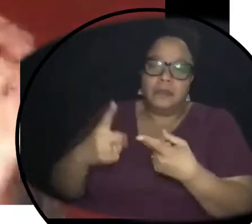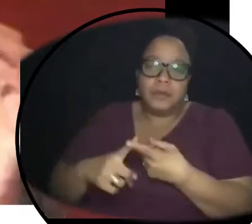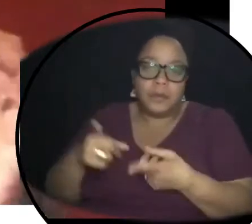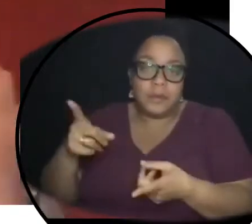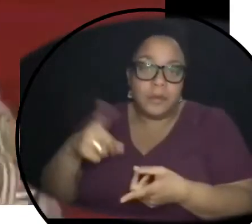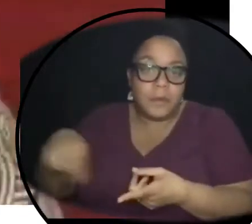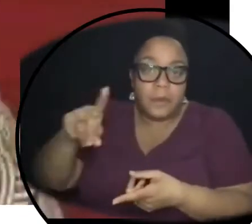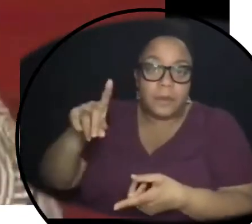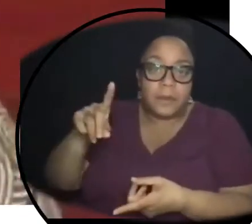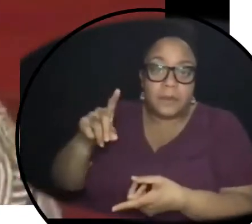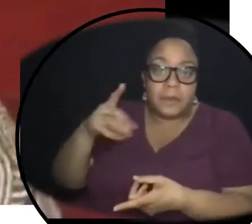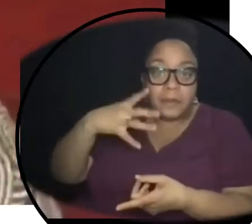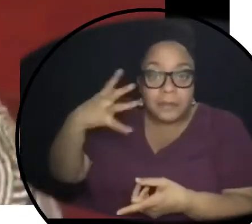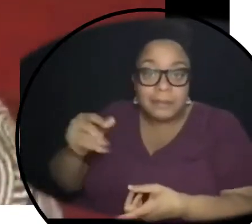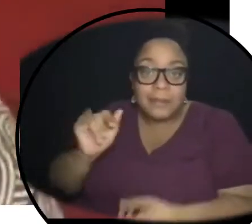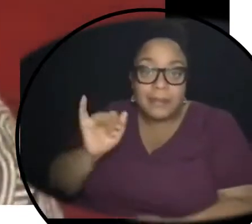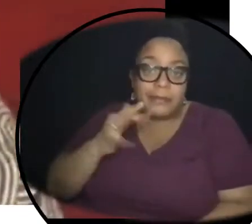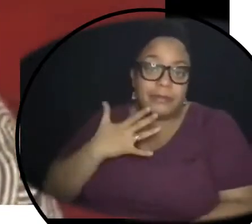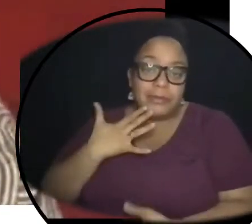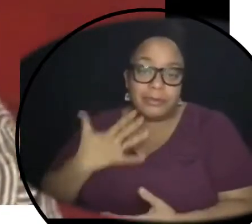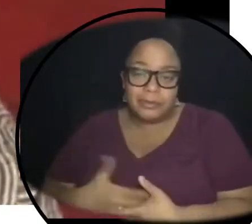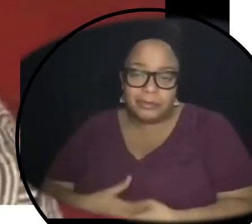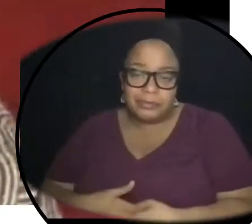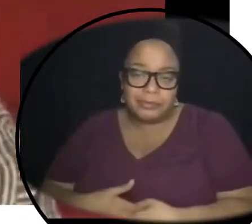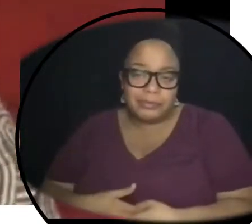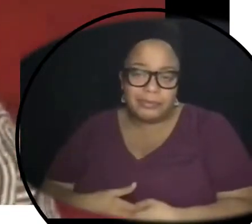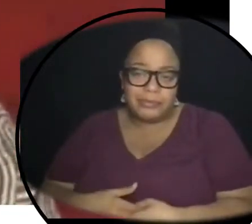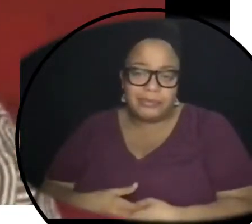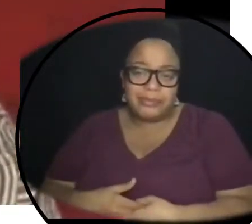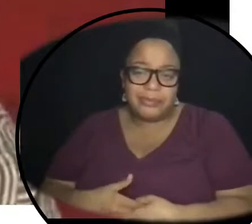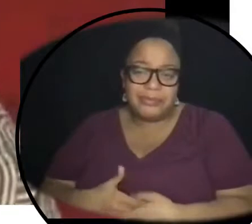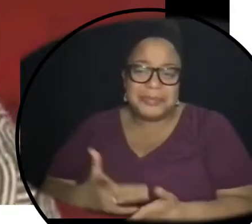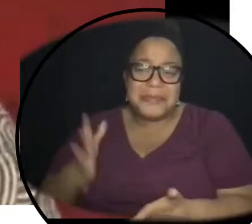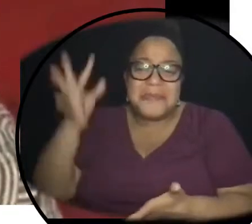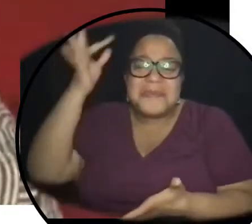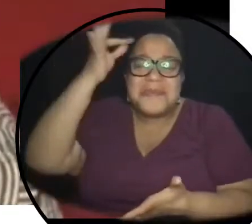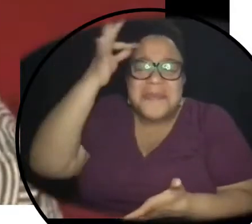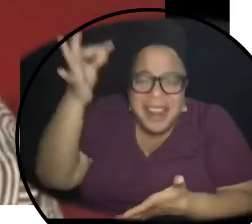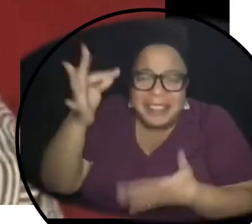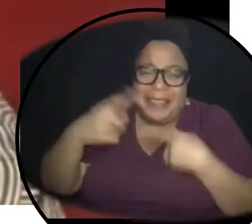are historically grounded and perpetually repeated.